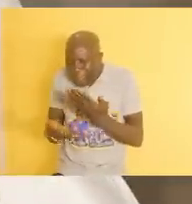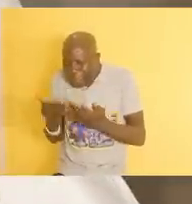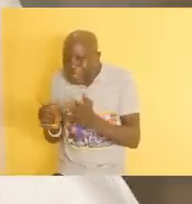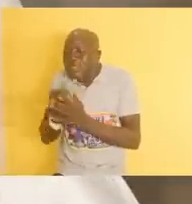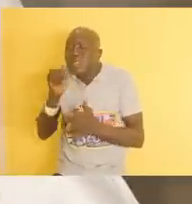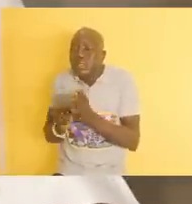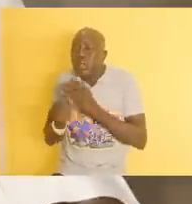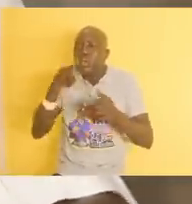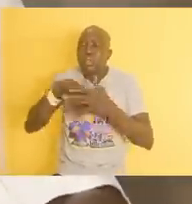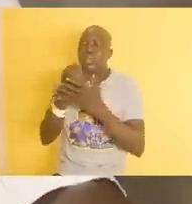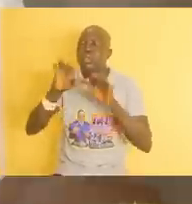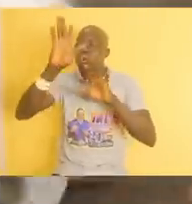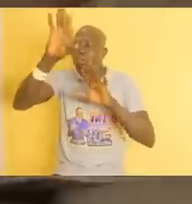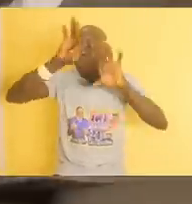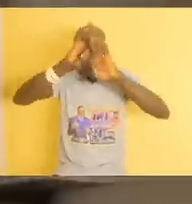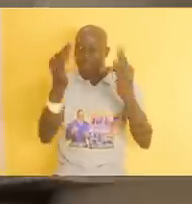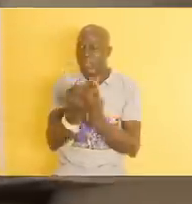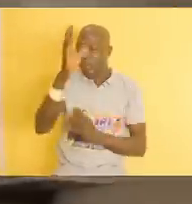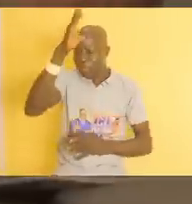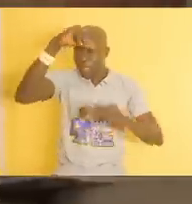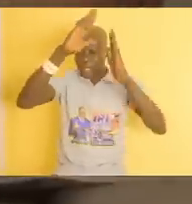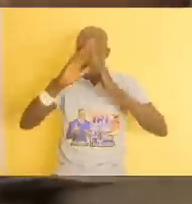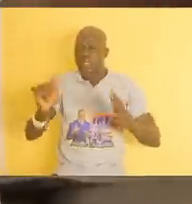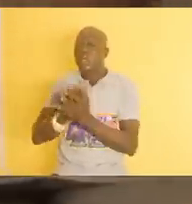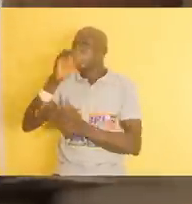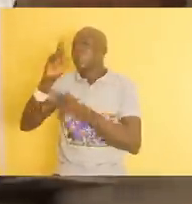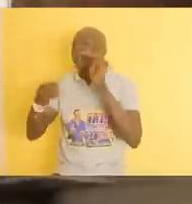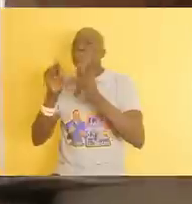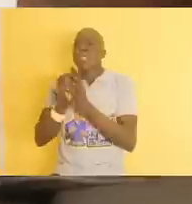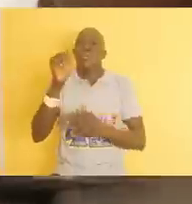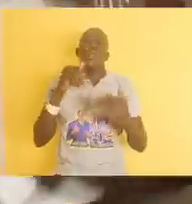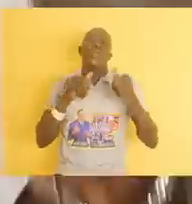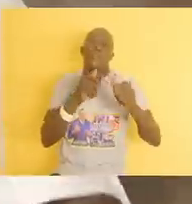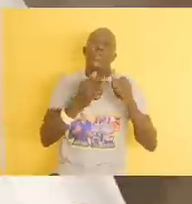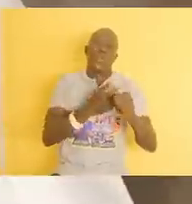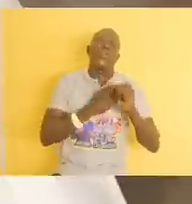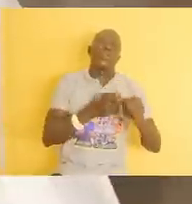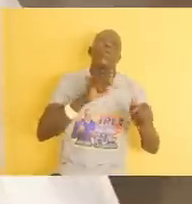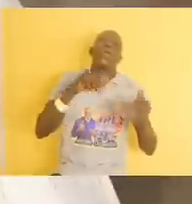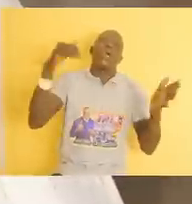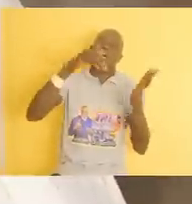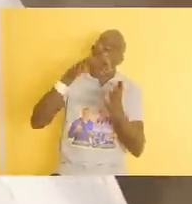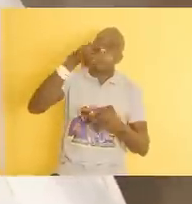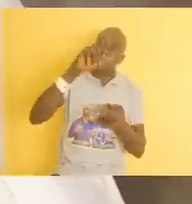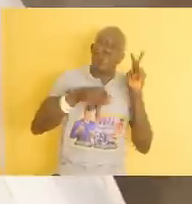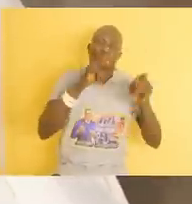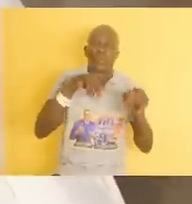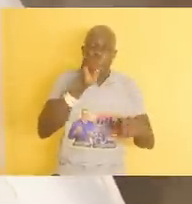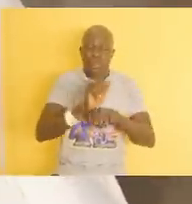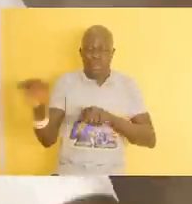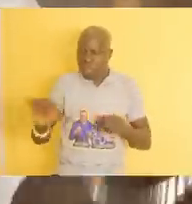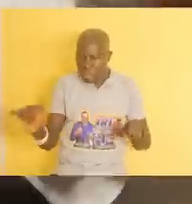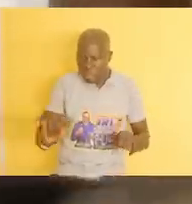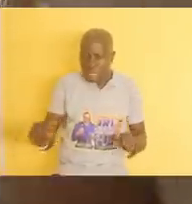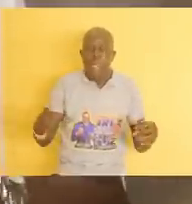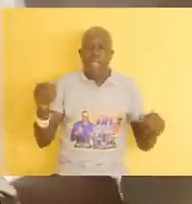know the secret of what is raging in your father's house. But I want to man sorry. But the people that run after one of us, I want to just say second. Is the people that do the same